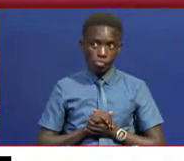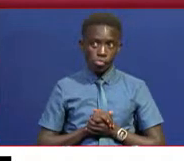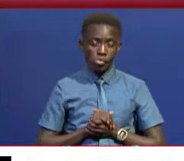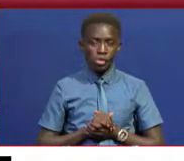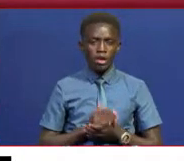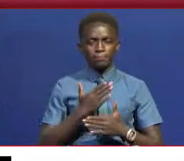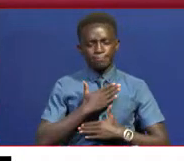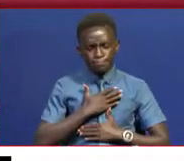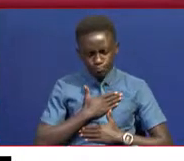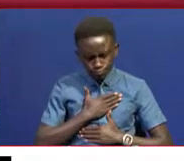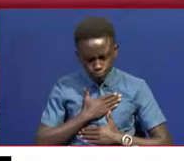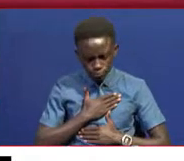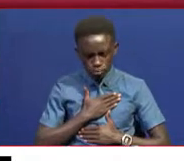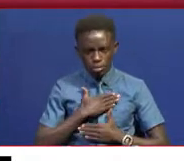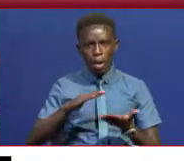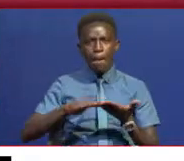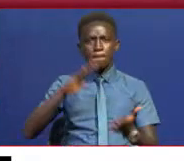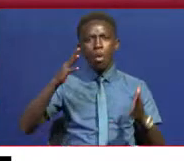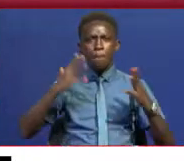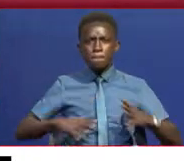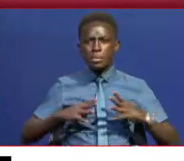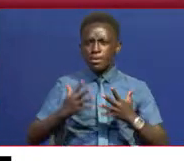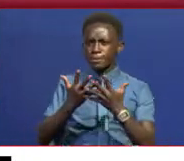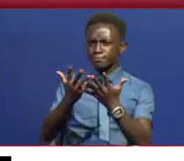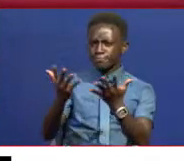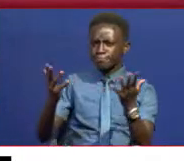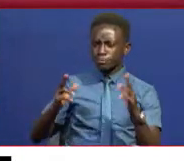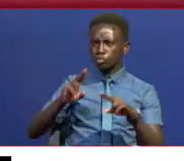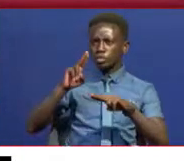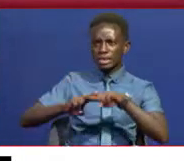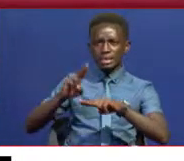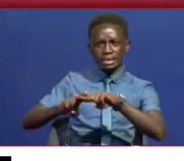Your Excellency, most of these people seated here are not very truthful.